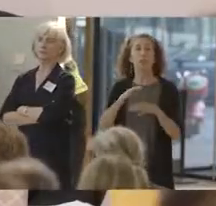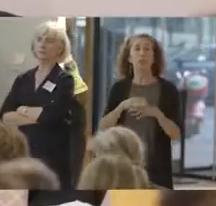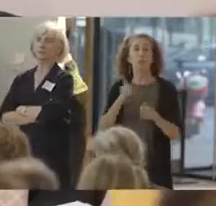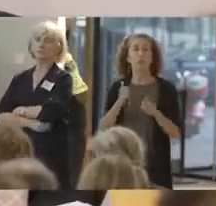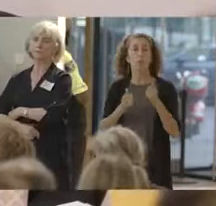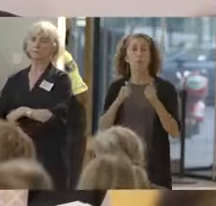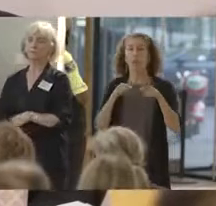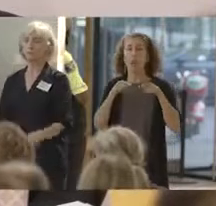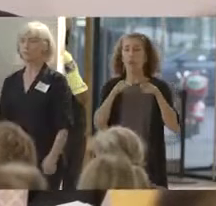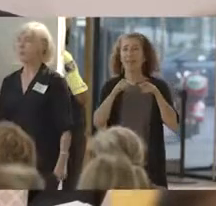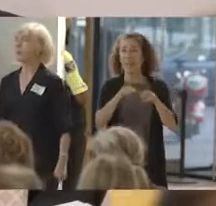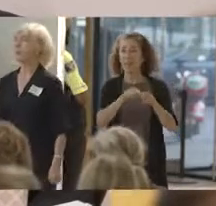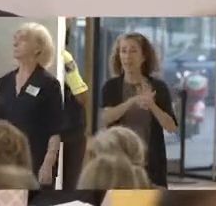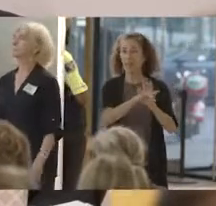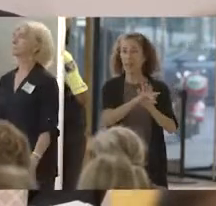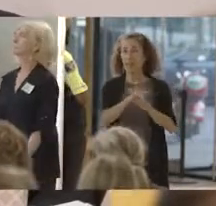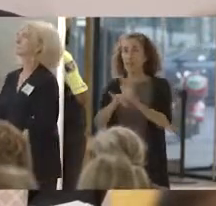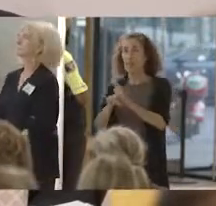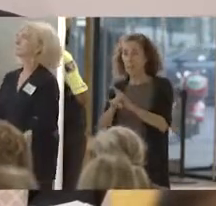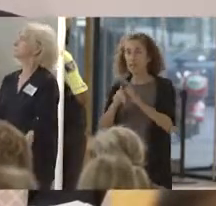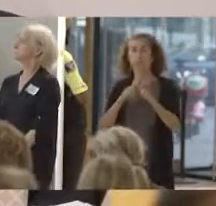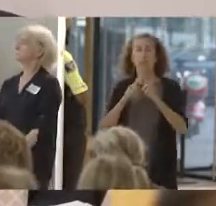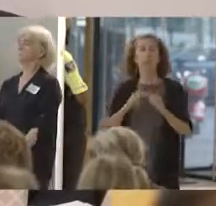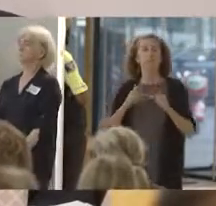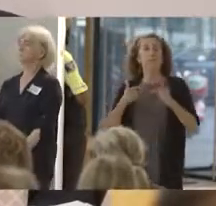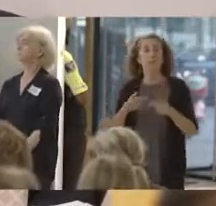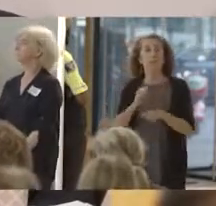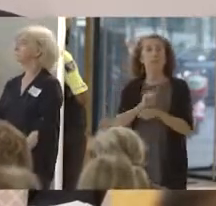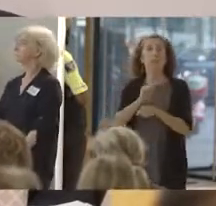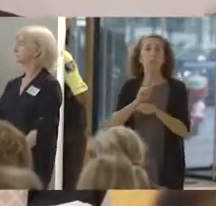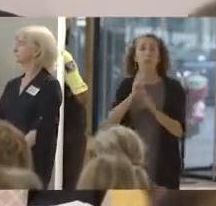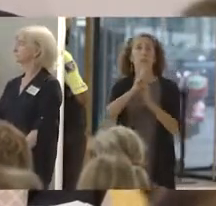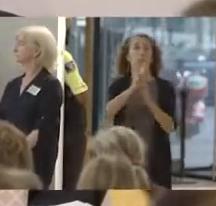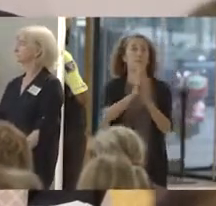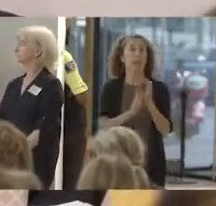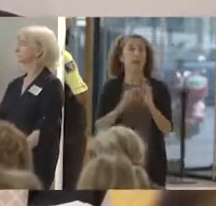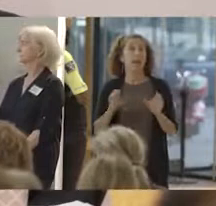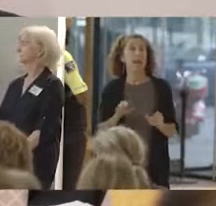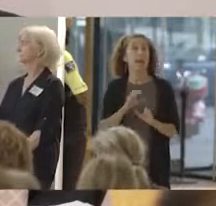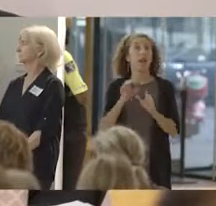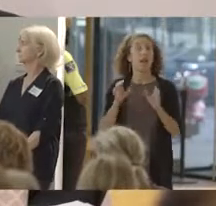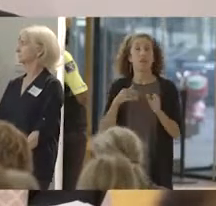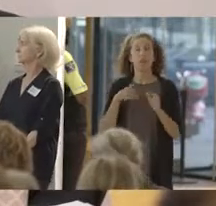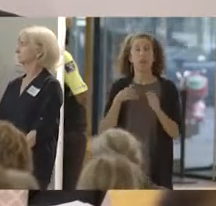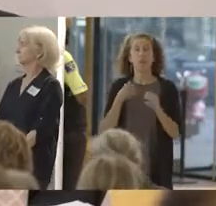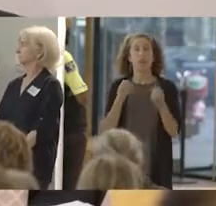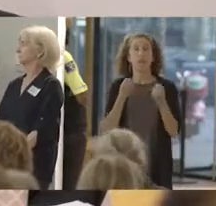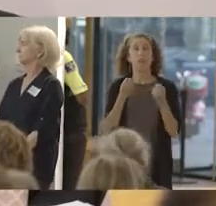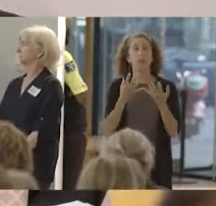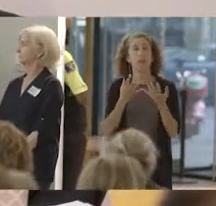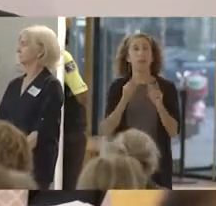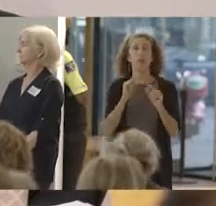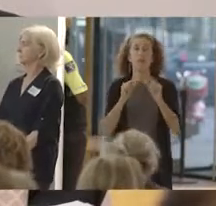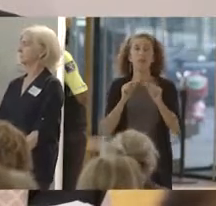There's a lot of work that needs to go into design, exactly the issues you're talking about. That's not to say that we haven't thought about them, looked at